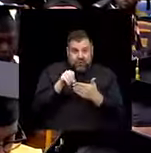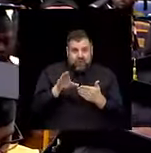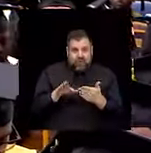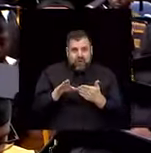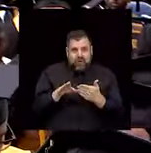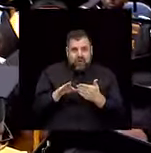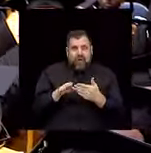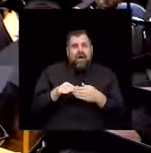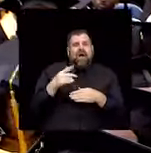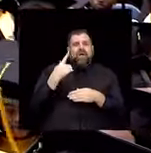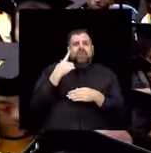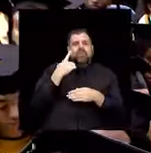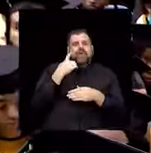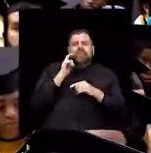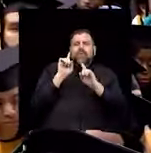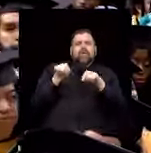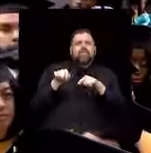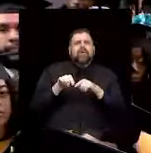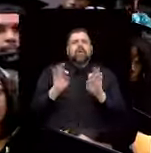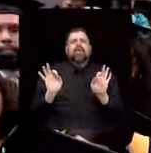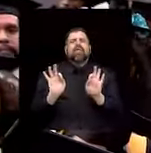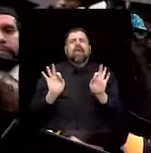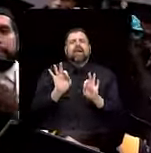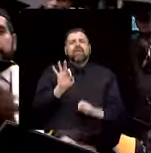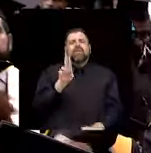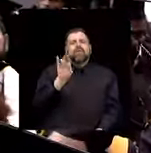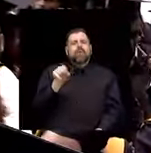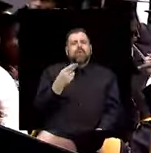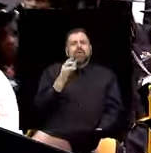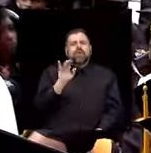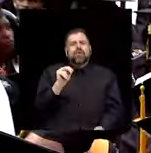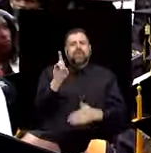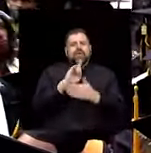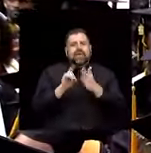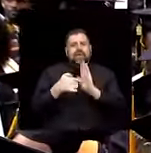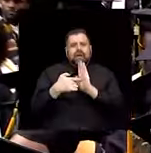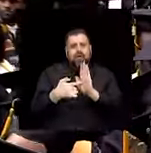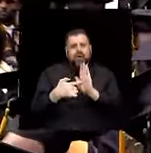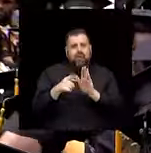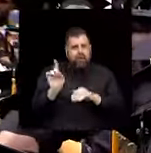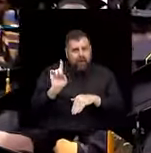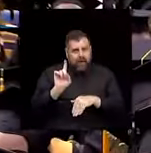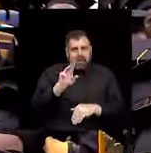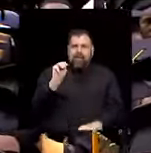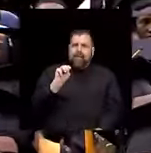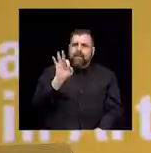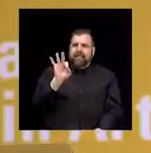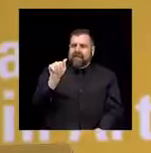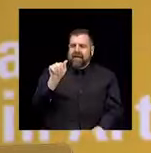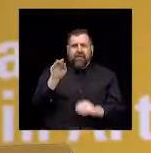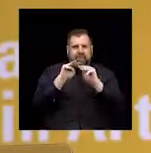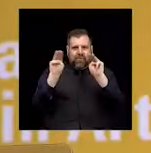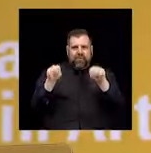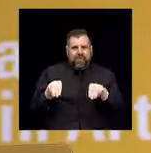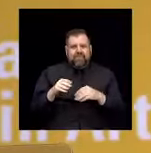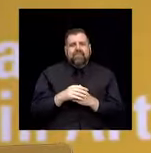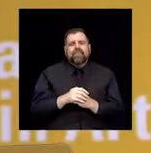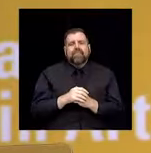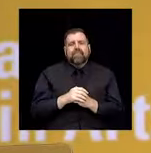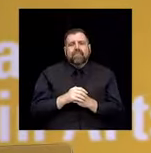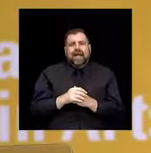spotlighted at the 5th annual Fashion Fusion Design Show at the Museum of Fine Arts Houston. Each of them